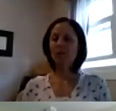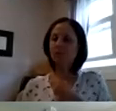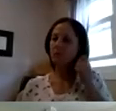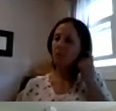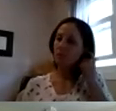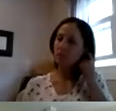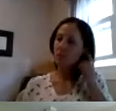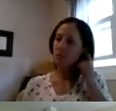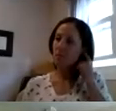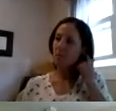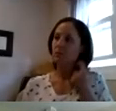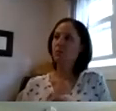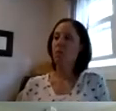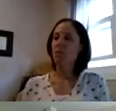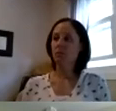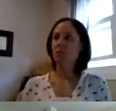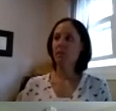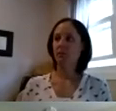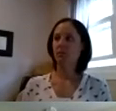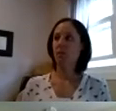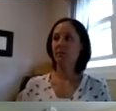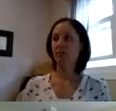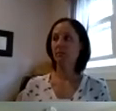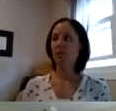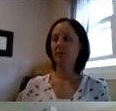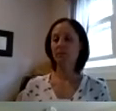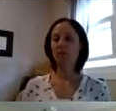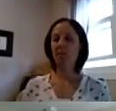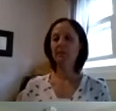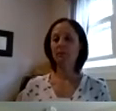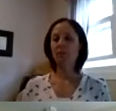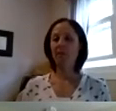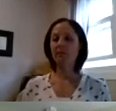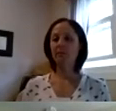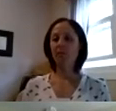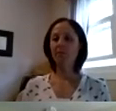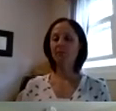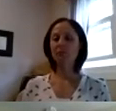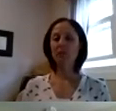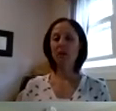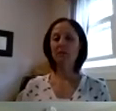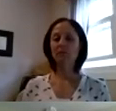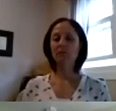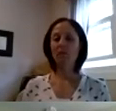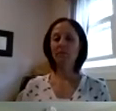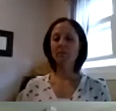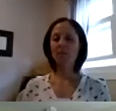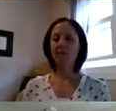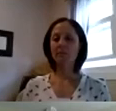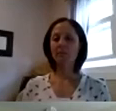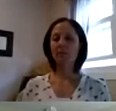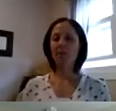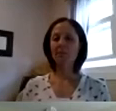those awards and get those notifications out so the important work can be done. And then just out of curiosity, is that going